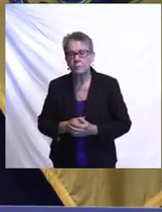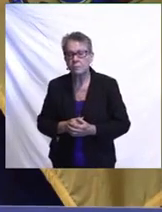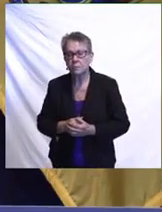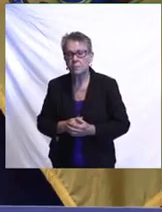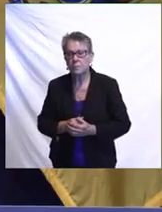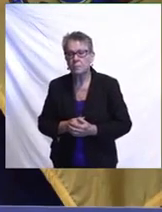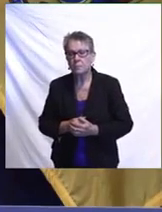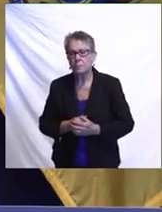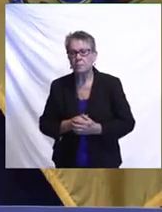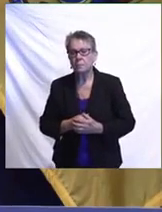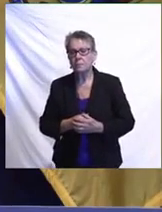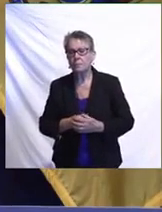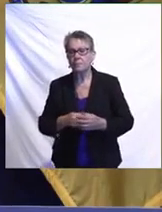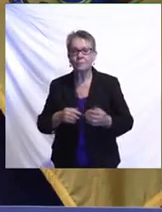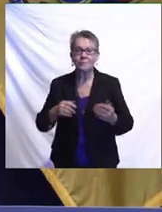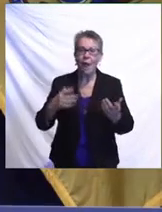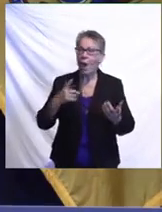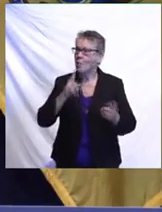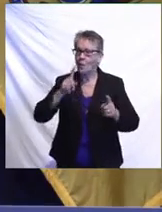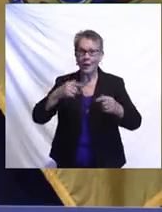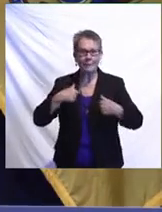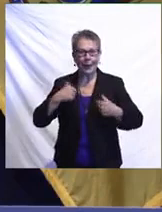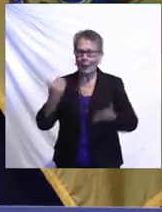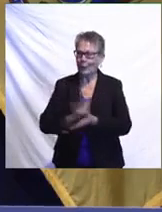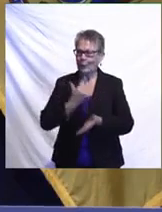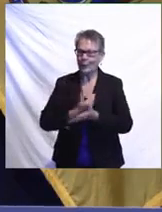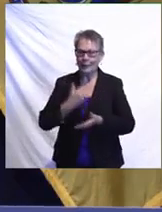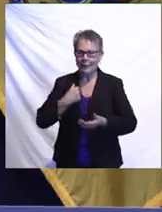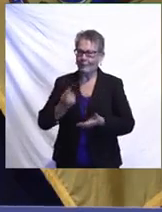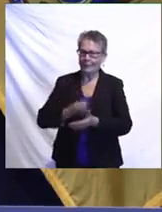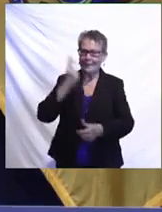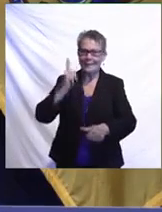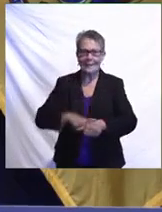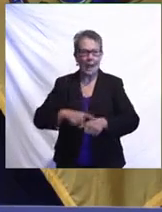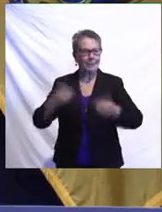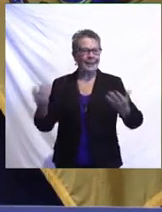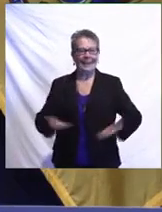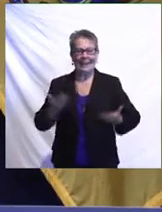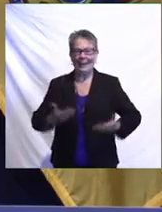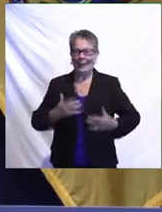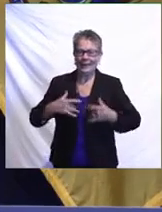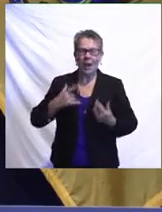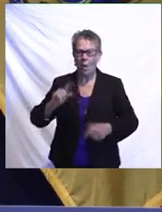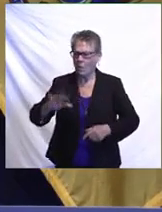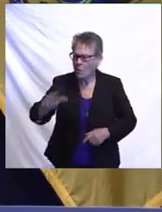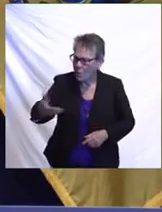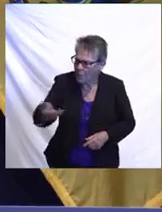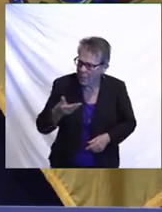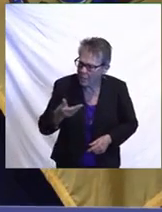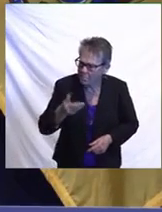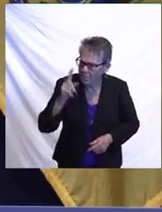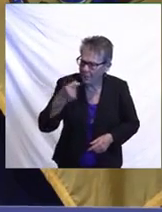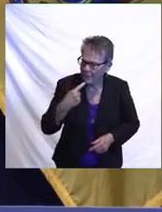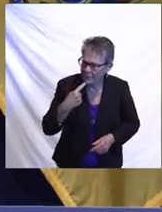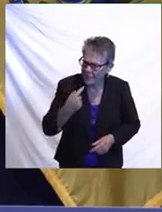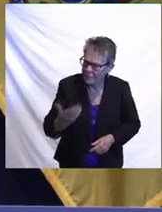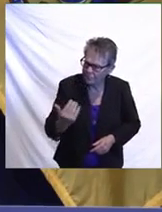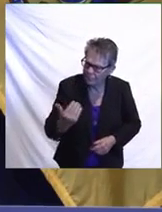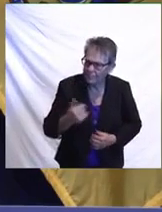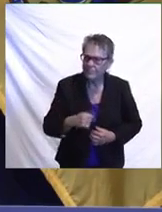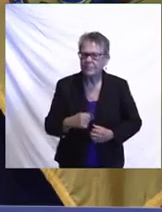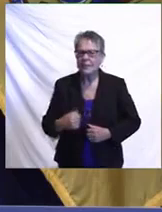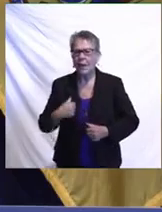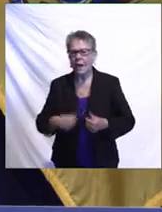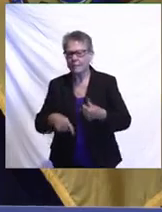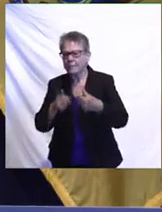these. Oh, my Lord. Welcome aboard. Thanks for having me, Governor. My pleasure. 2 questions. The state unemployment rate is higher than the national average. Why do you